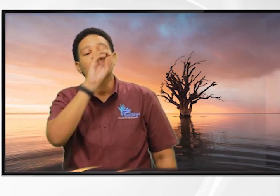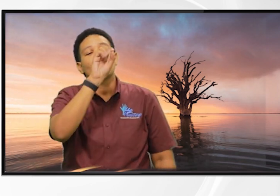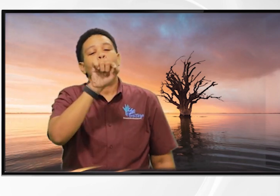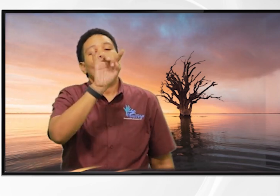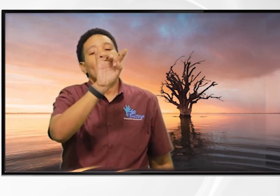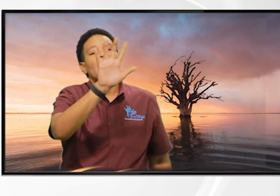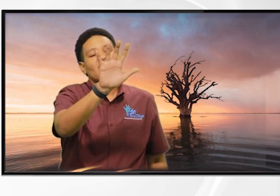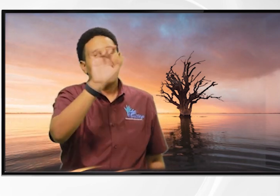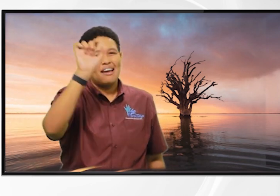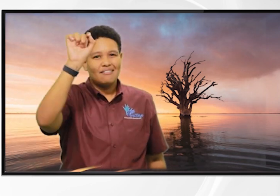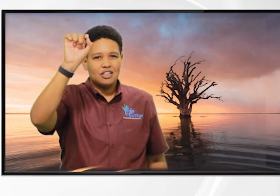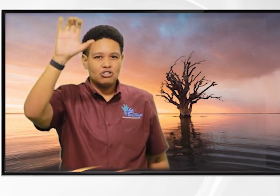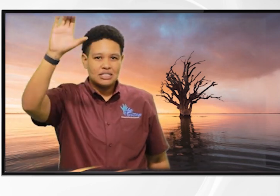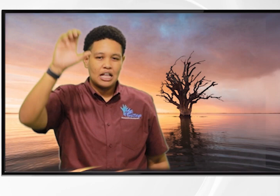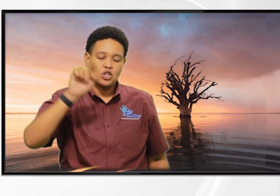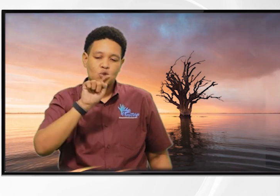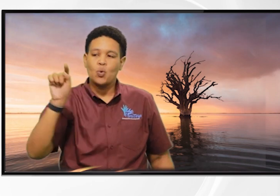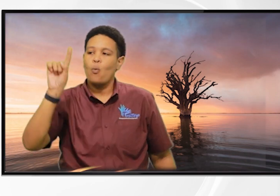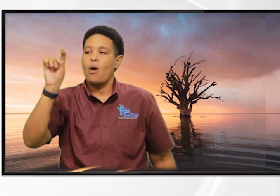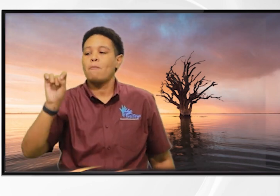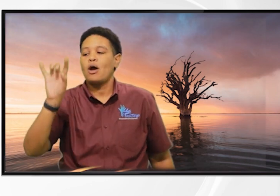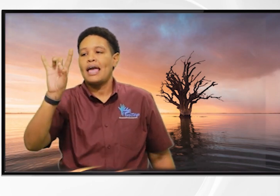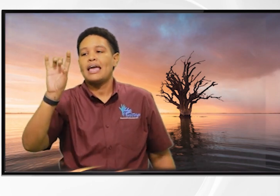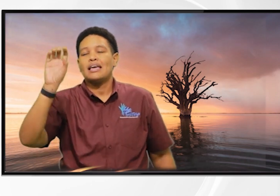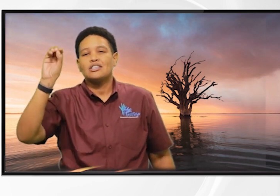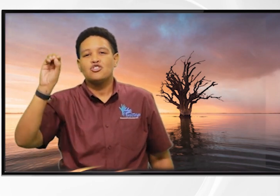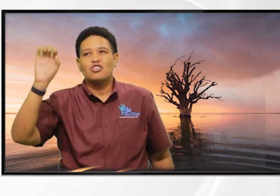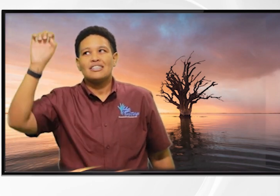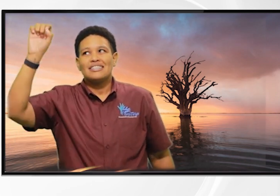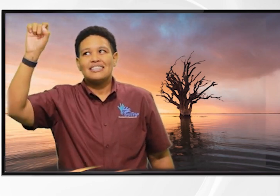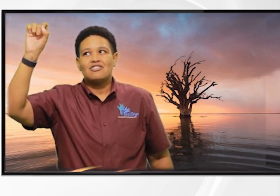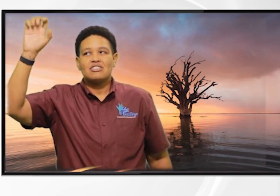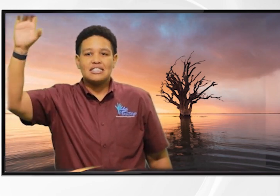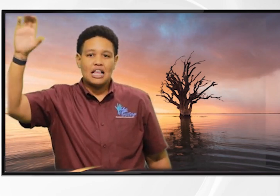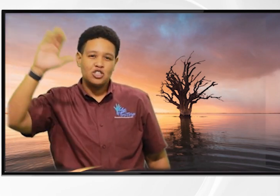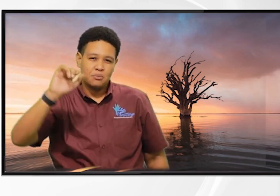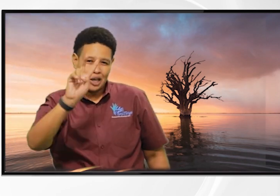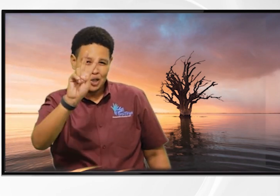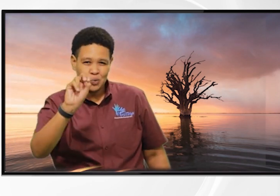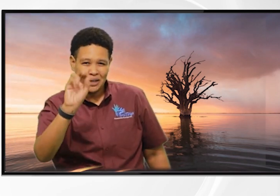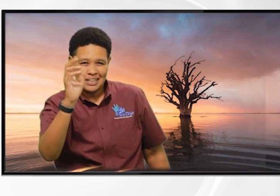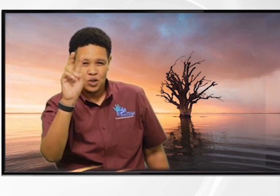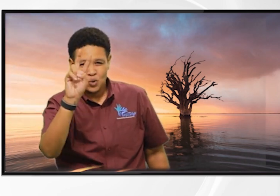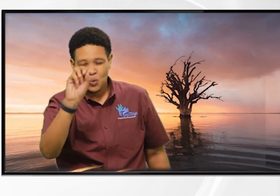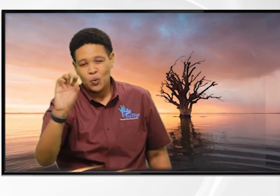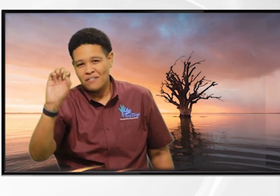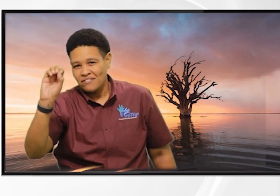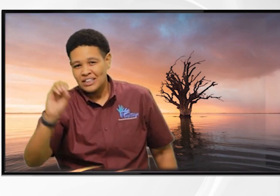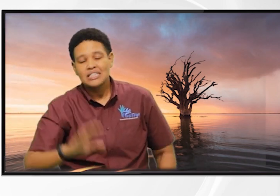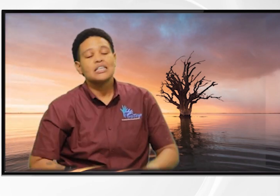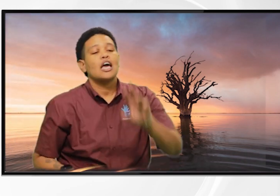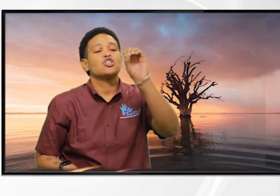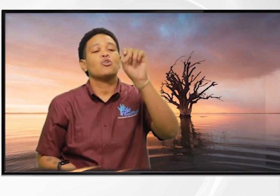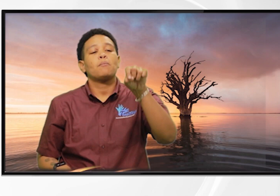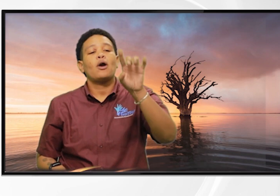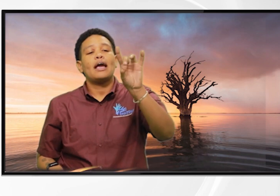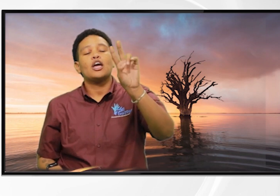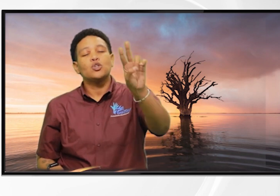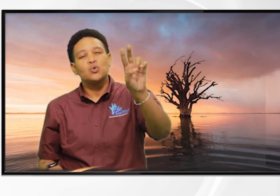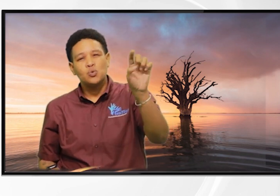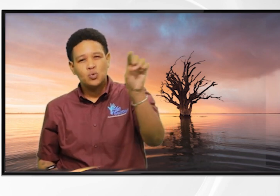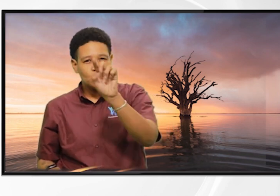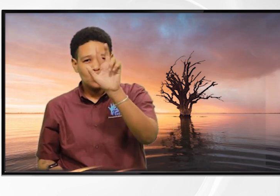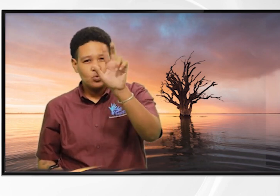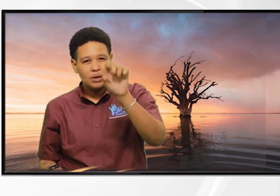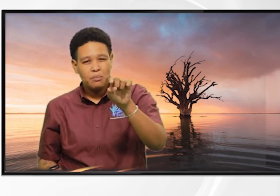0.85 degrees Celsius to 1.80 degrees Celsius by the 2050s, and 0.82 to